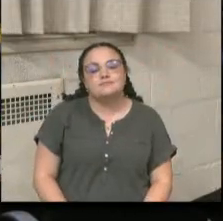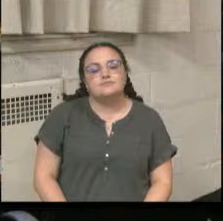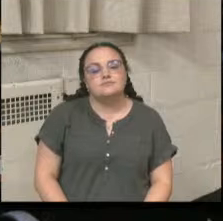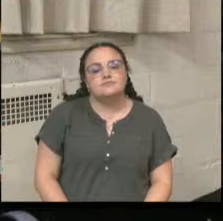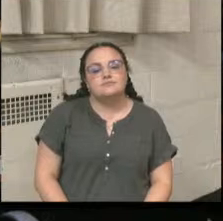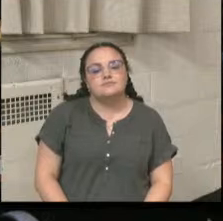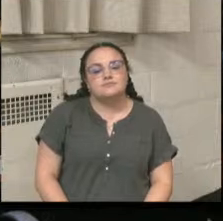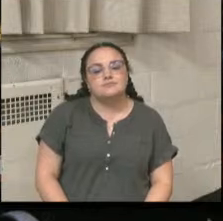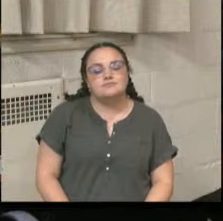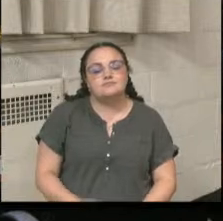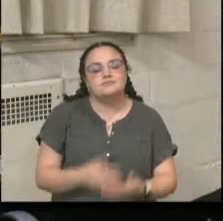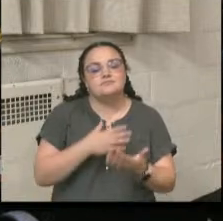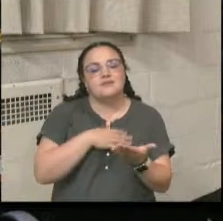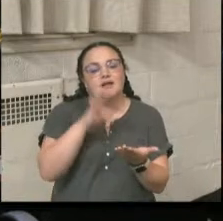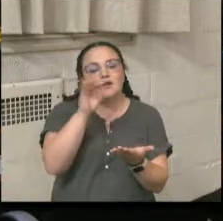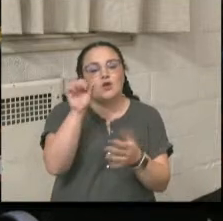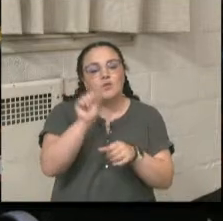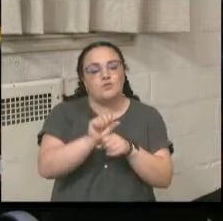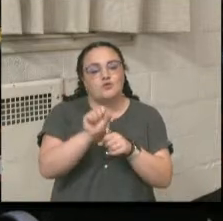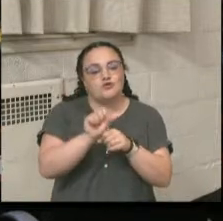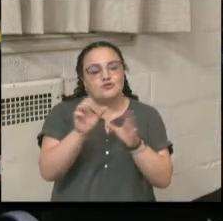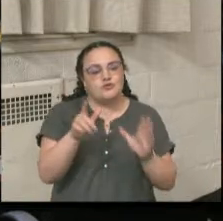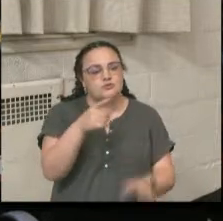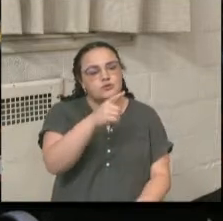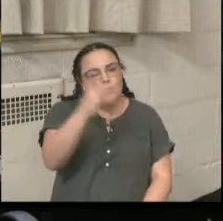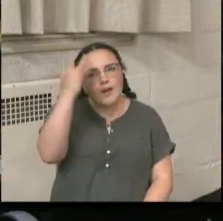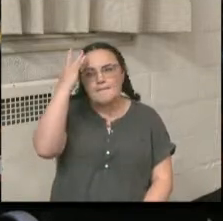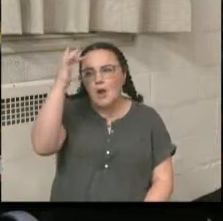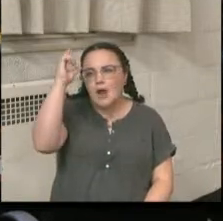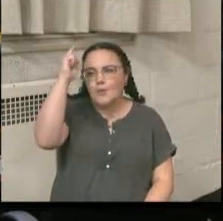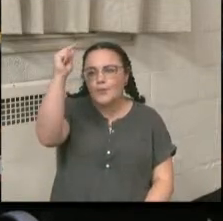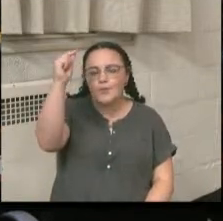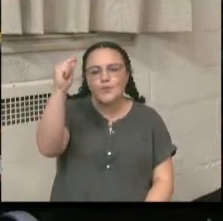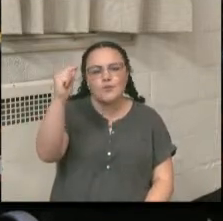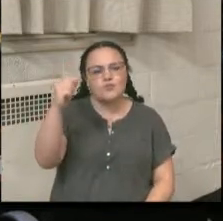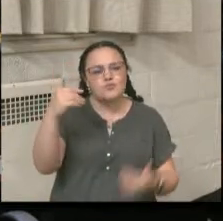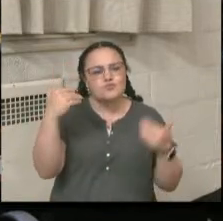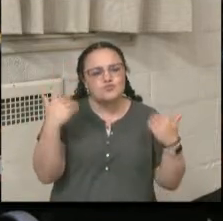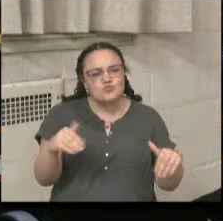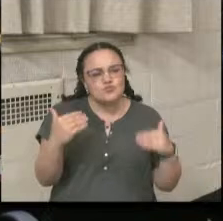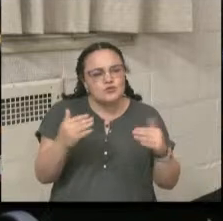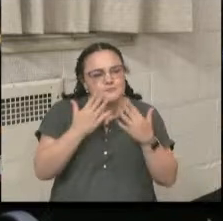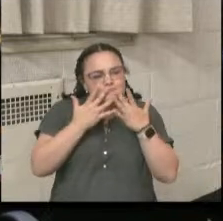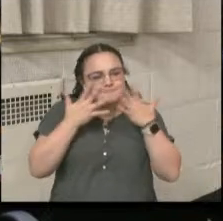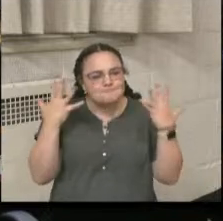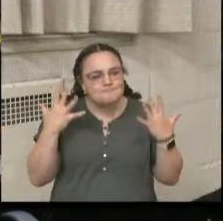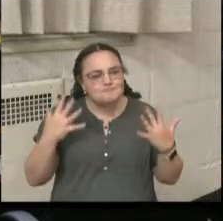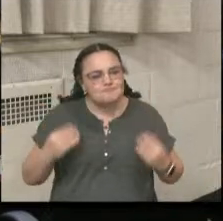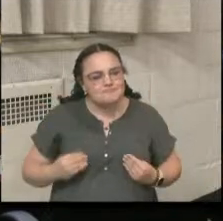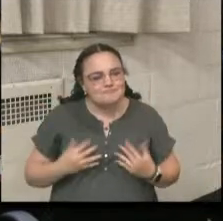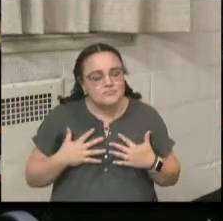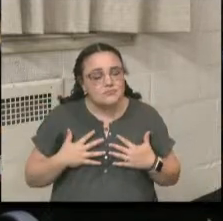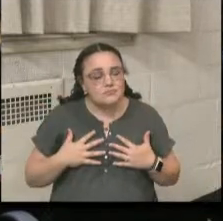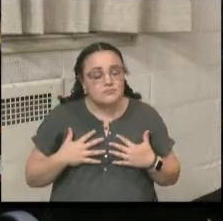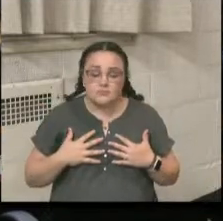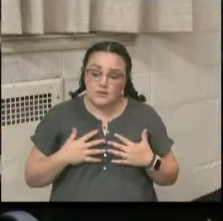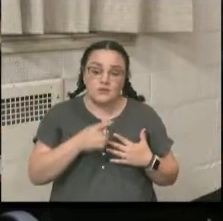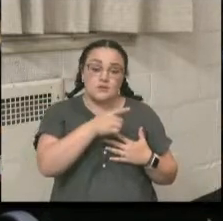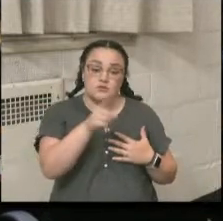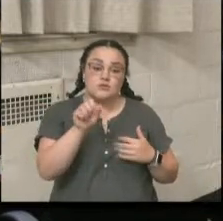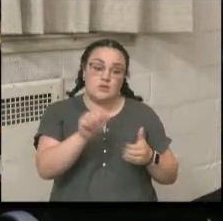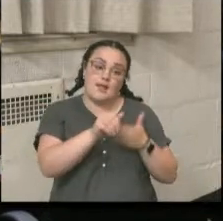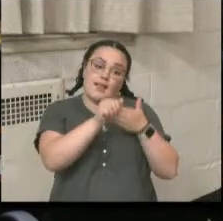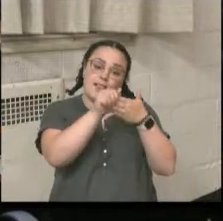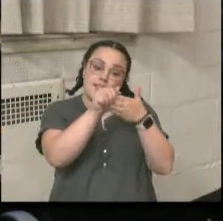to my colleagues, you are bright, you're intellectually smart, and there's no reason that you can't lead this